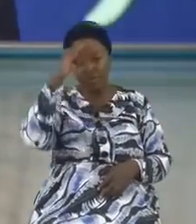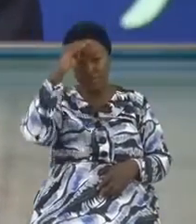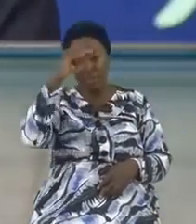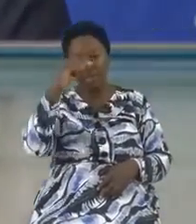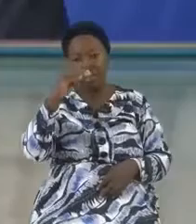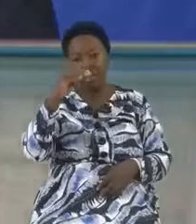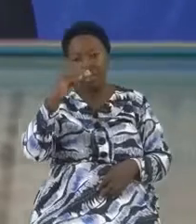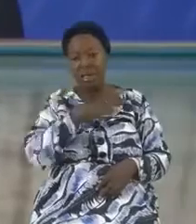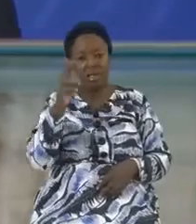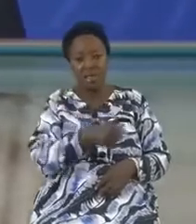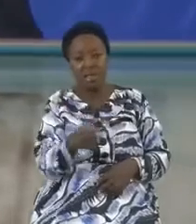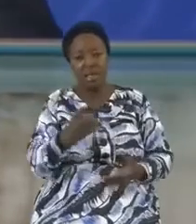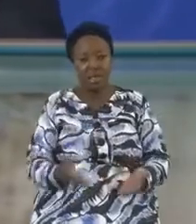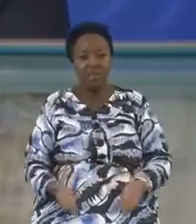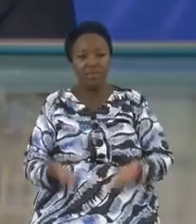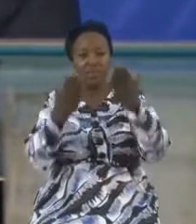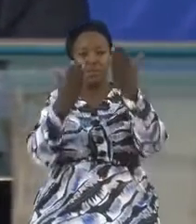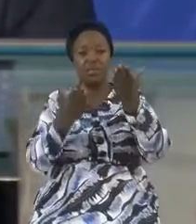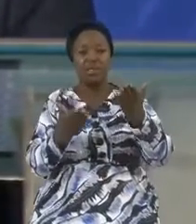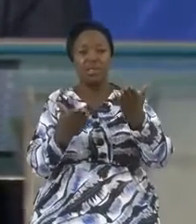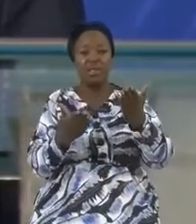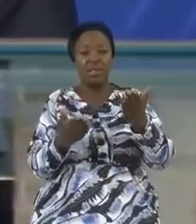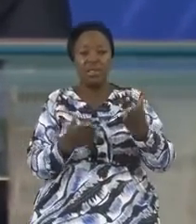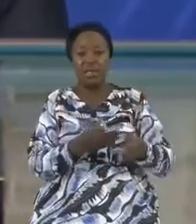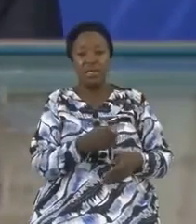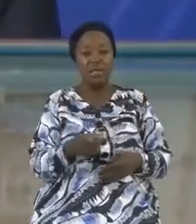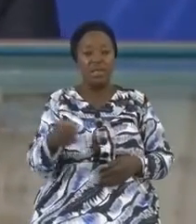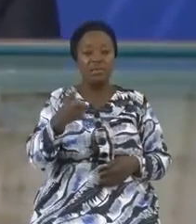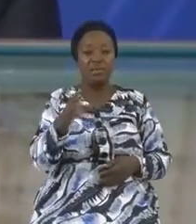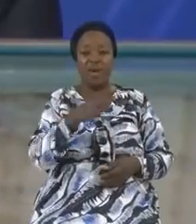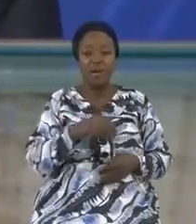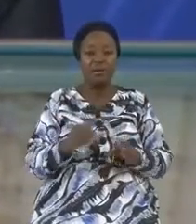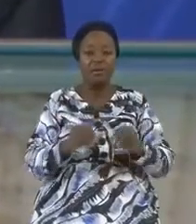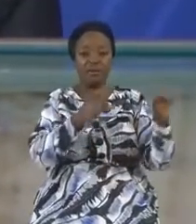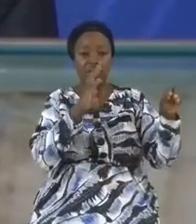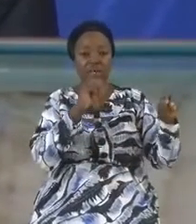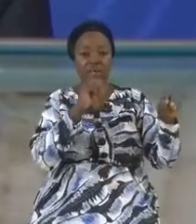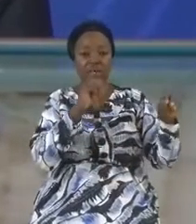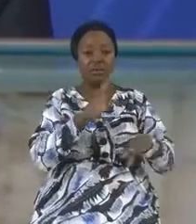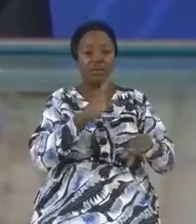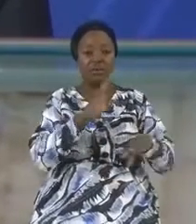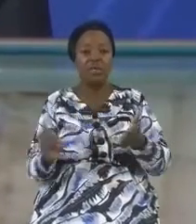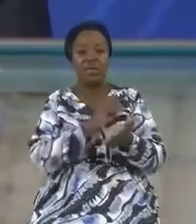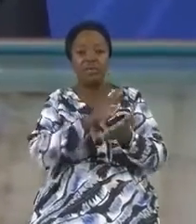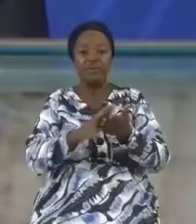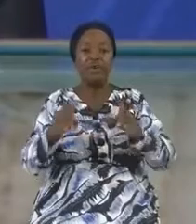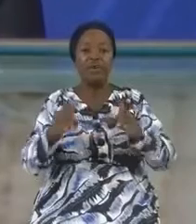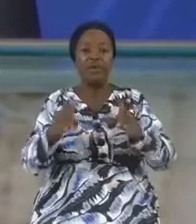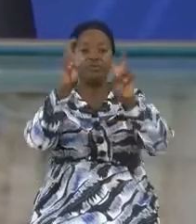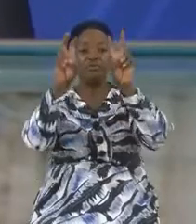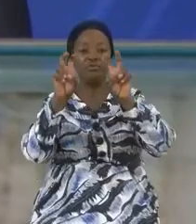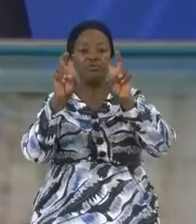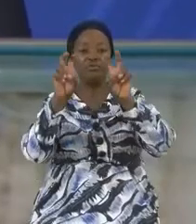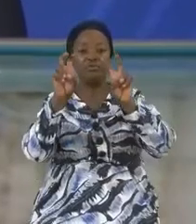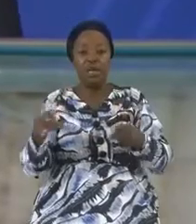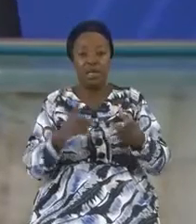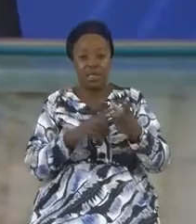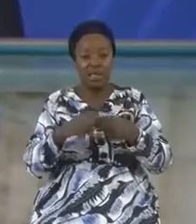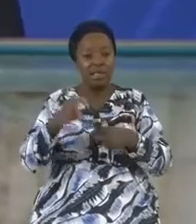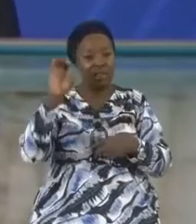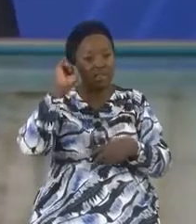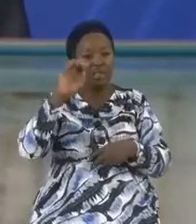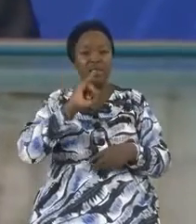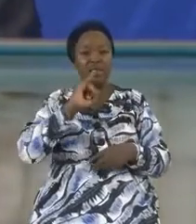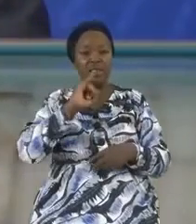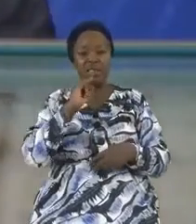put him on a divine throne. Deity is God, is